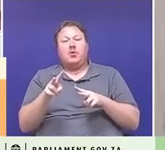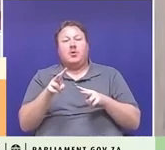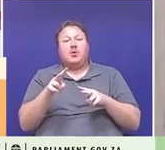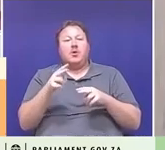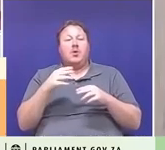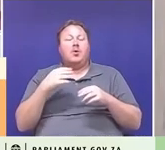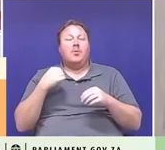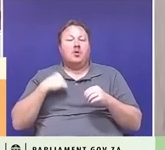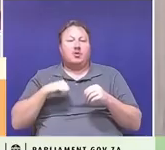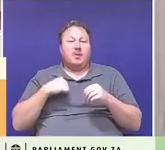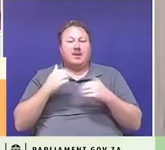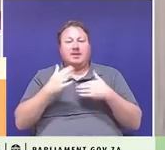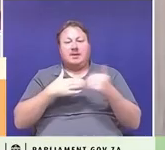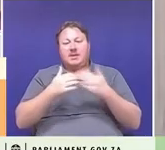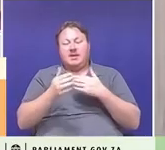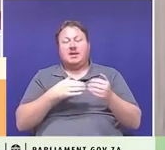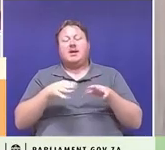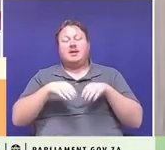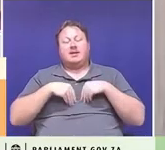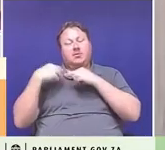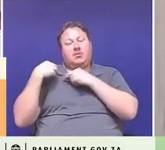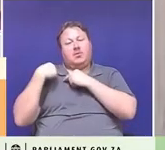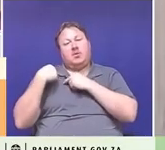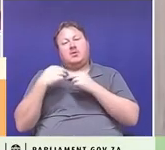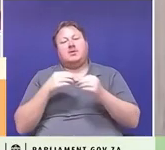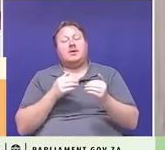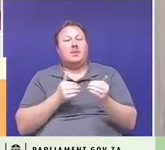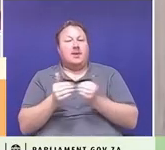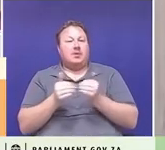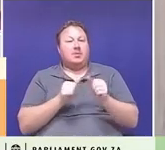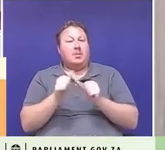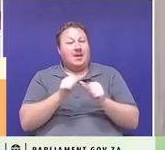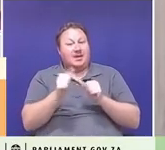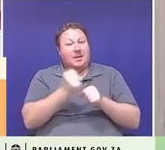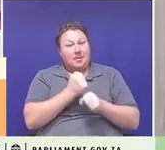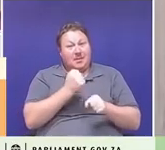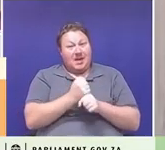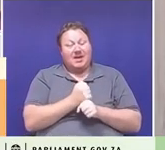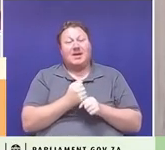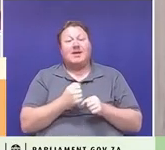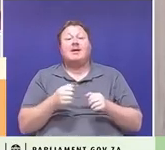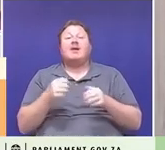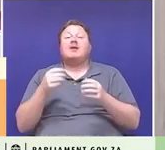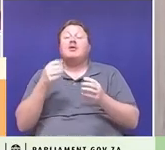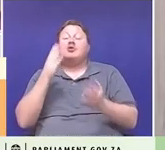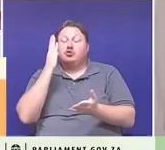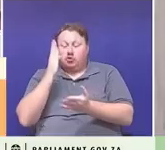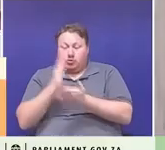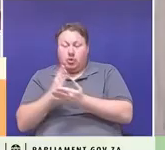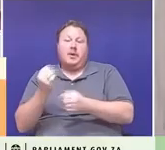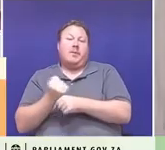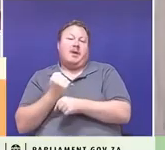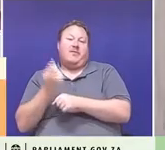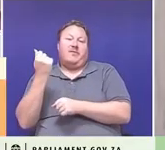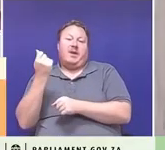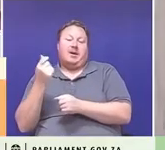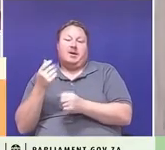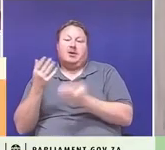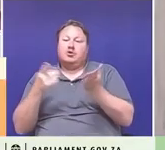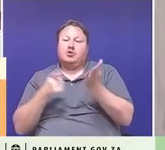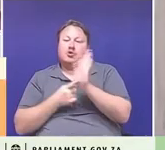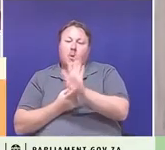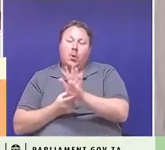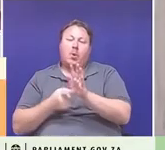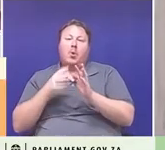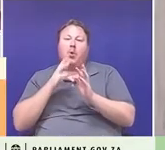implement consequence management, and address the aspect of funding that reflect a reality.